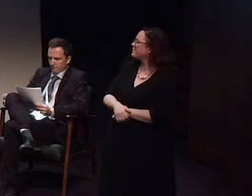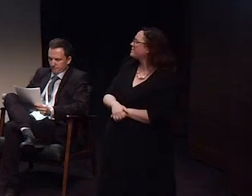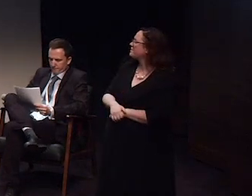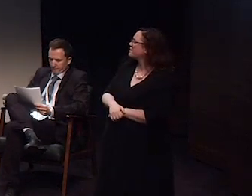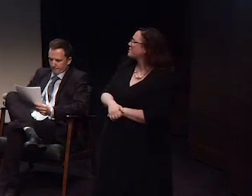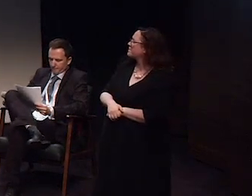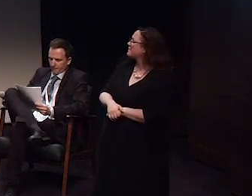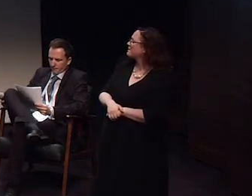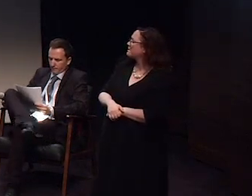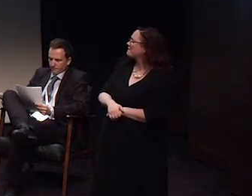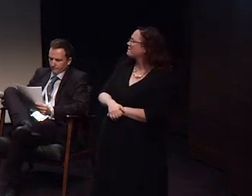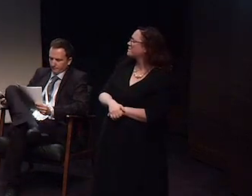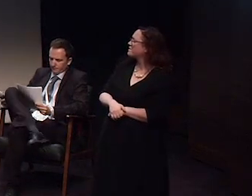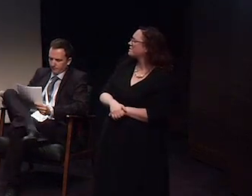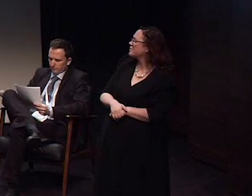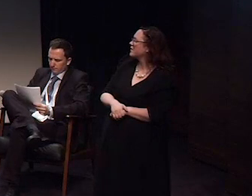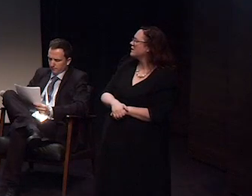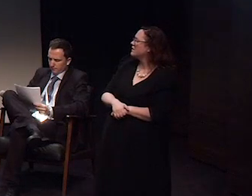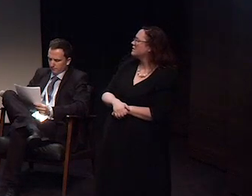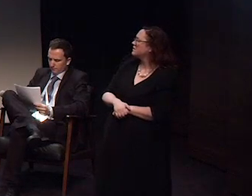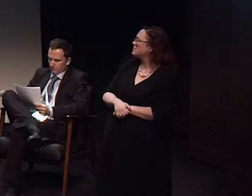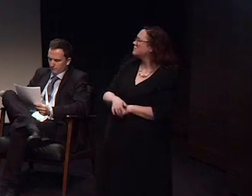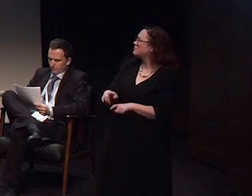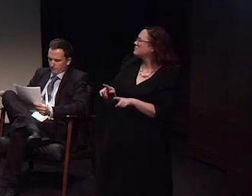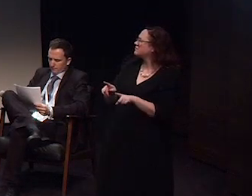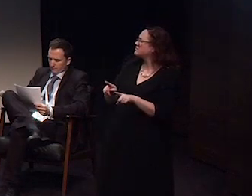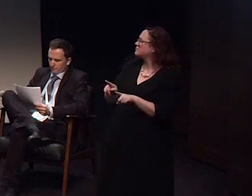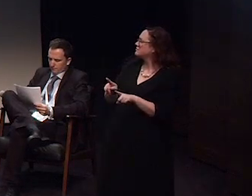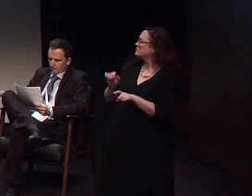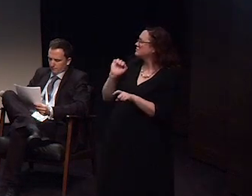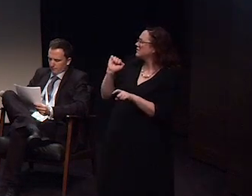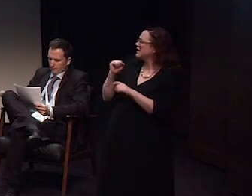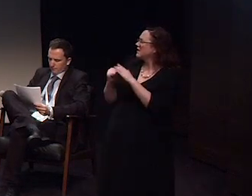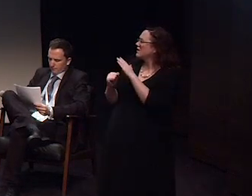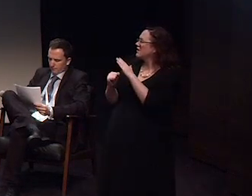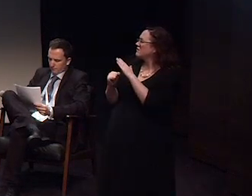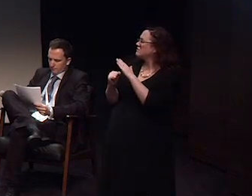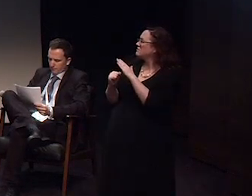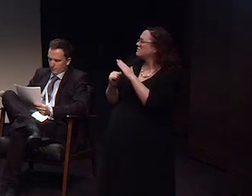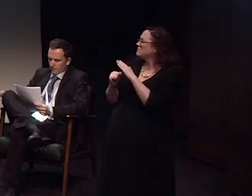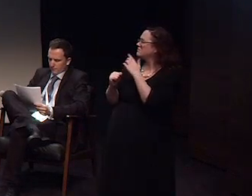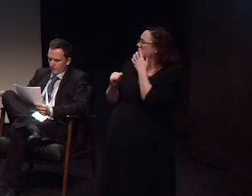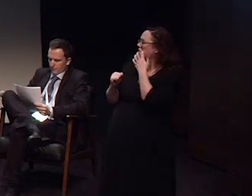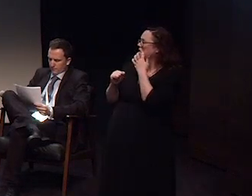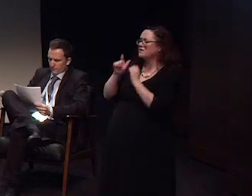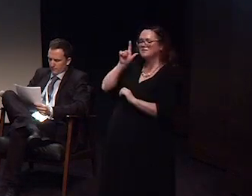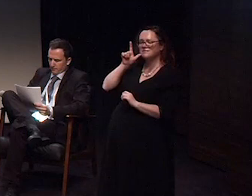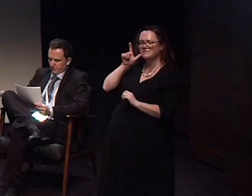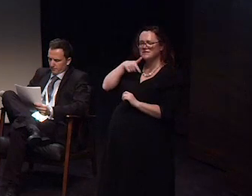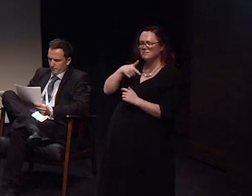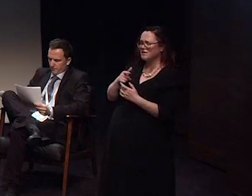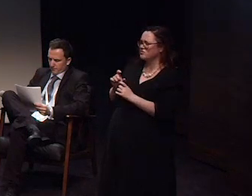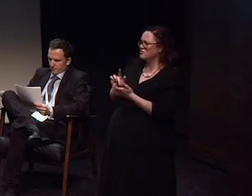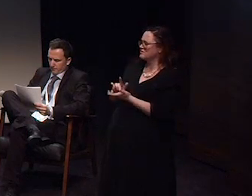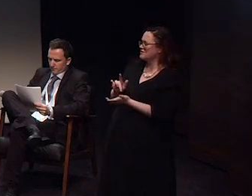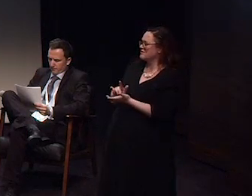arrest before the 130 limit set by the dispatch center. And